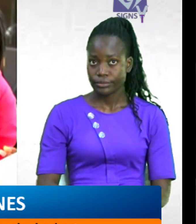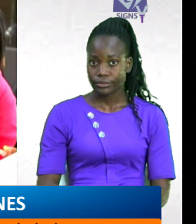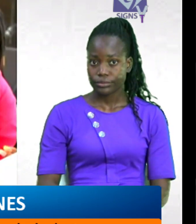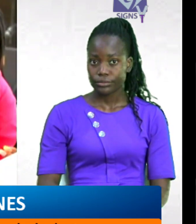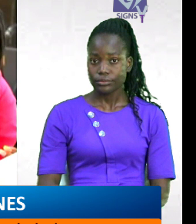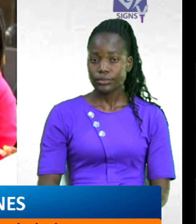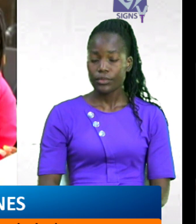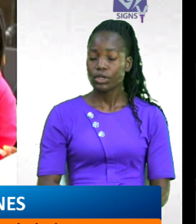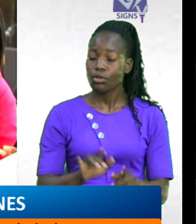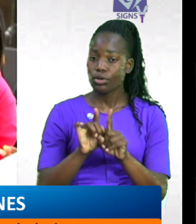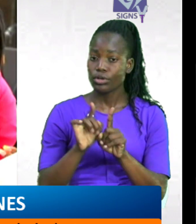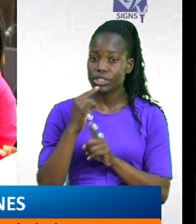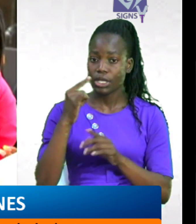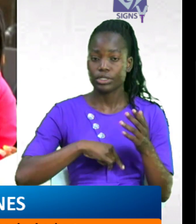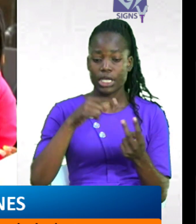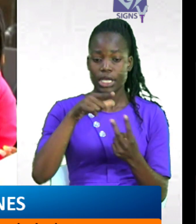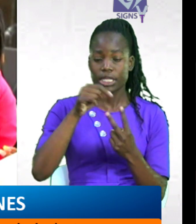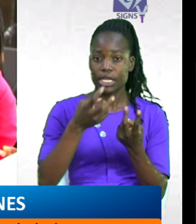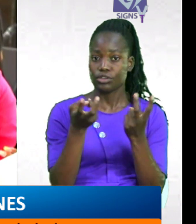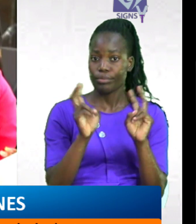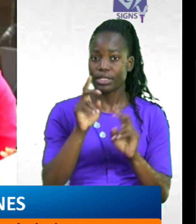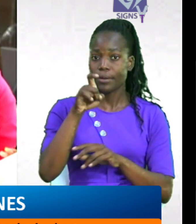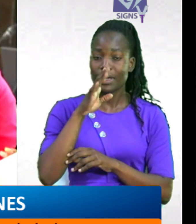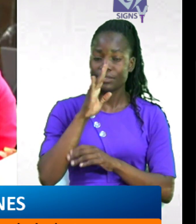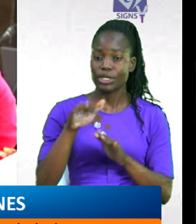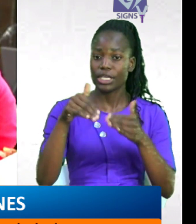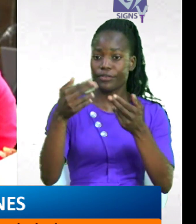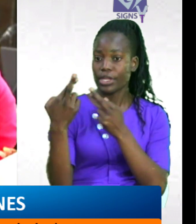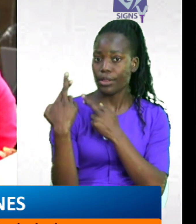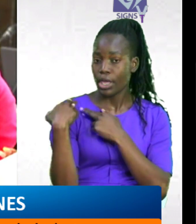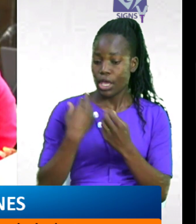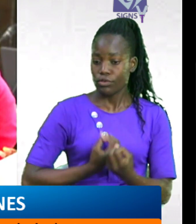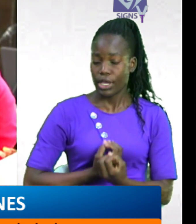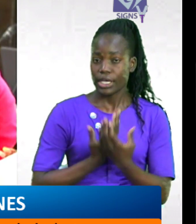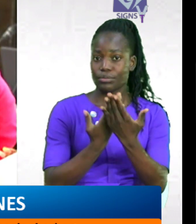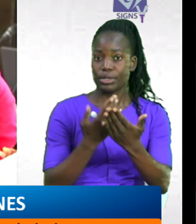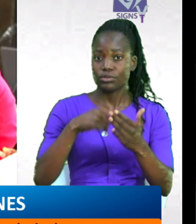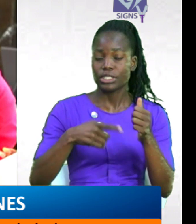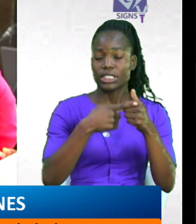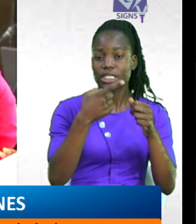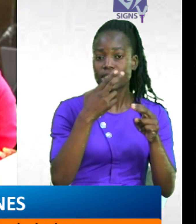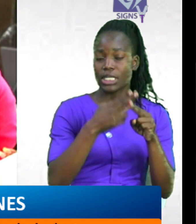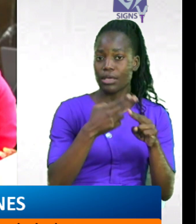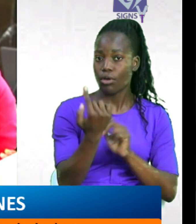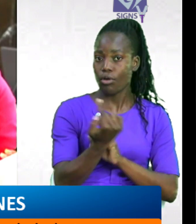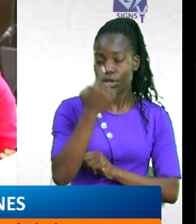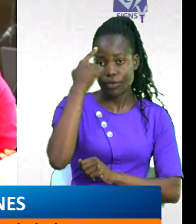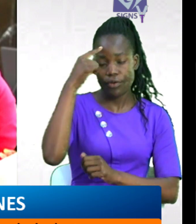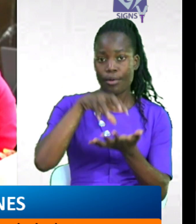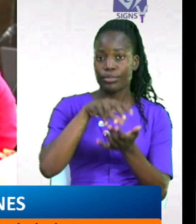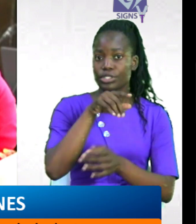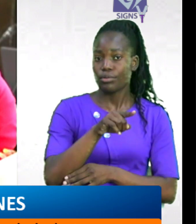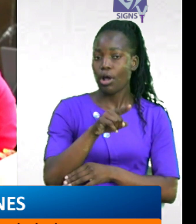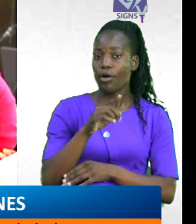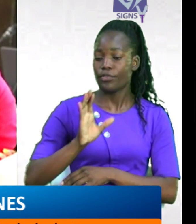legal professionals alone. But we are further saying that the selection panel needs to be obligated to expressly